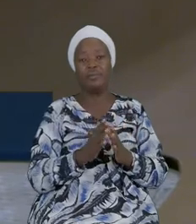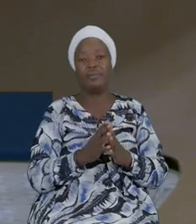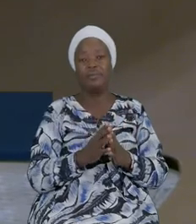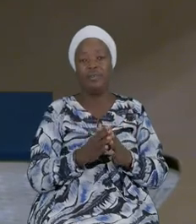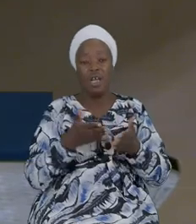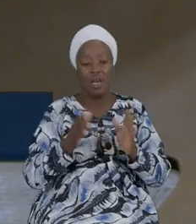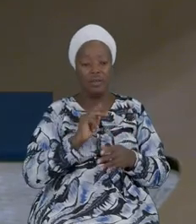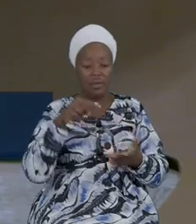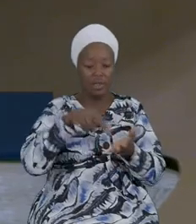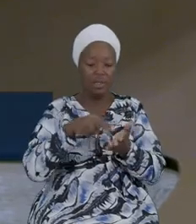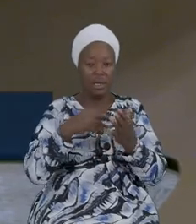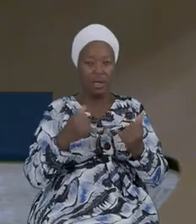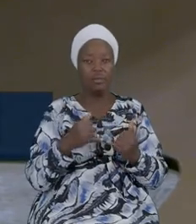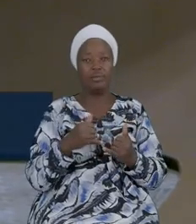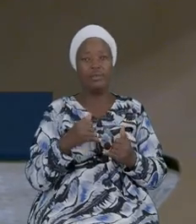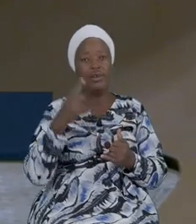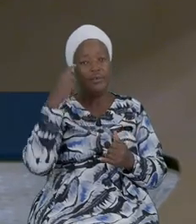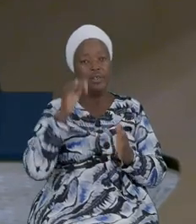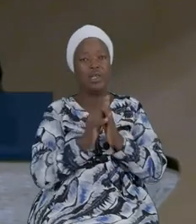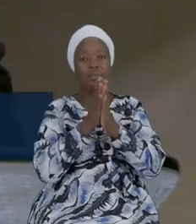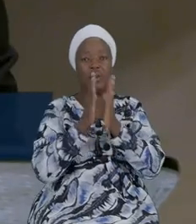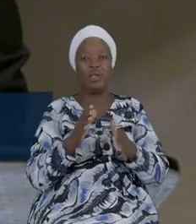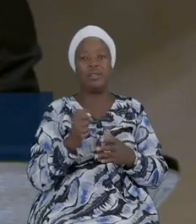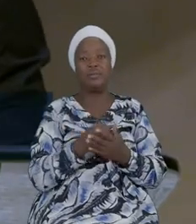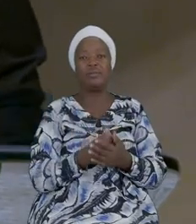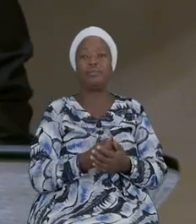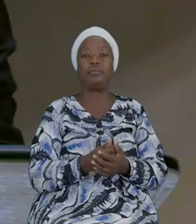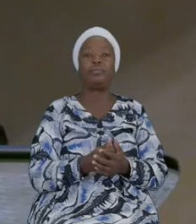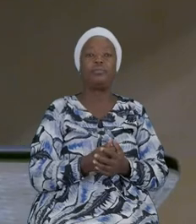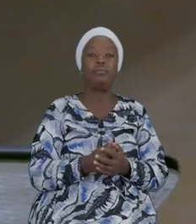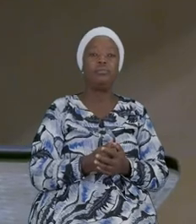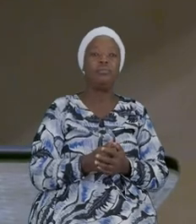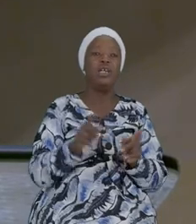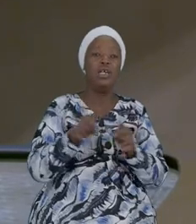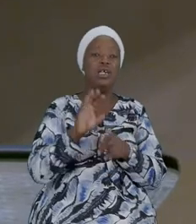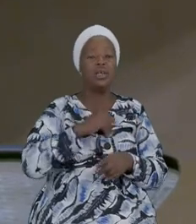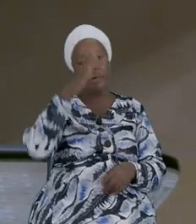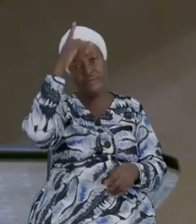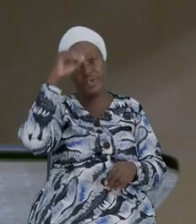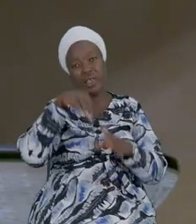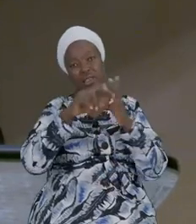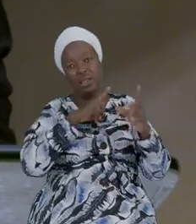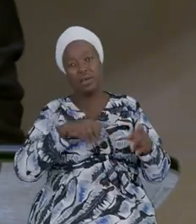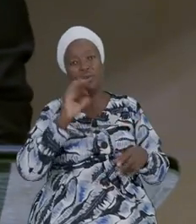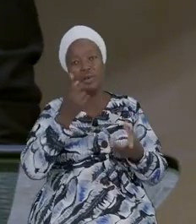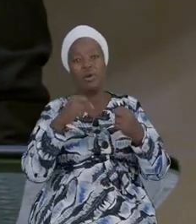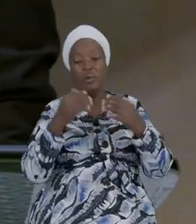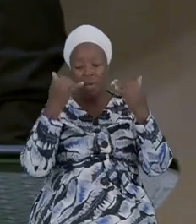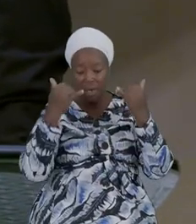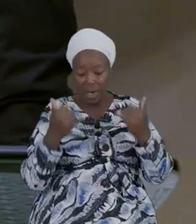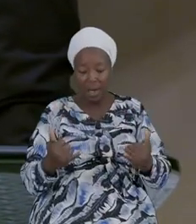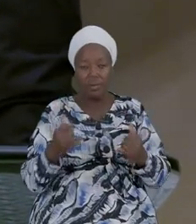Let's rise up in preparation for that prayer. As our Father will be coming right